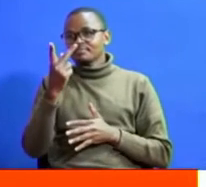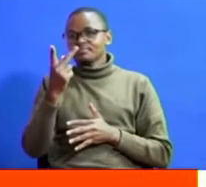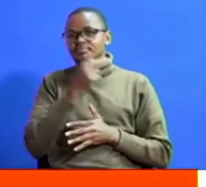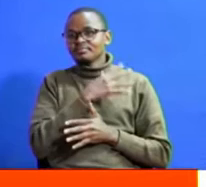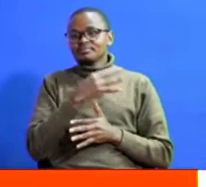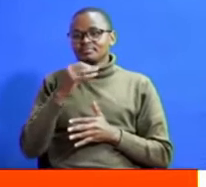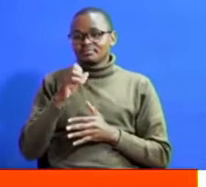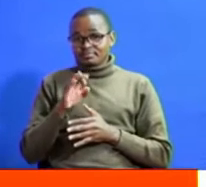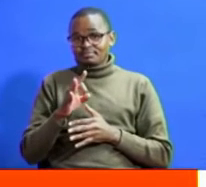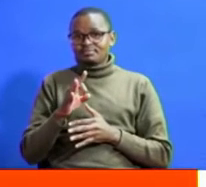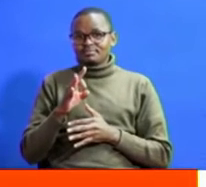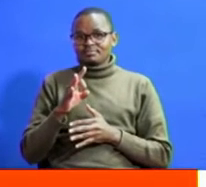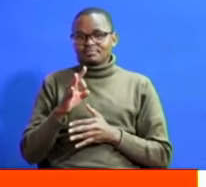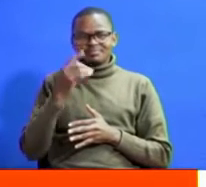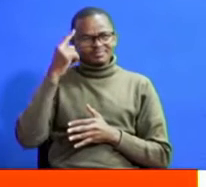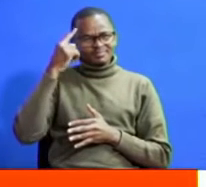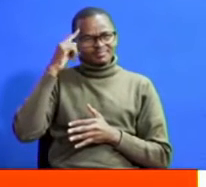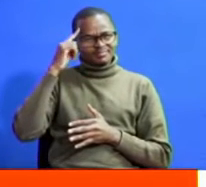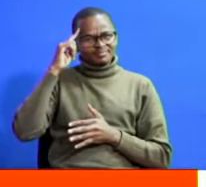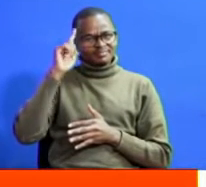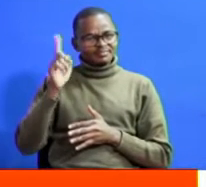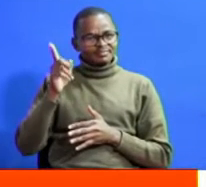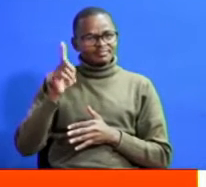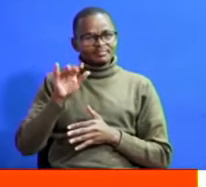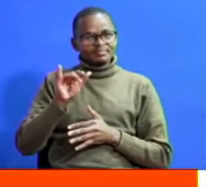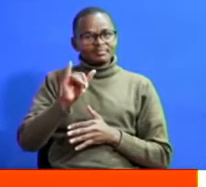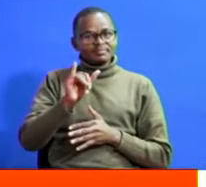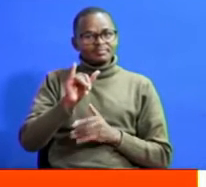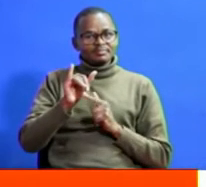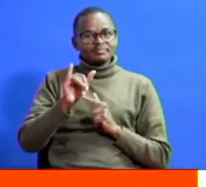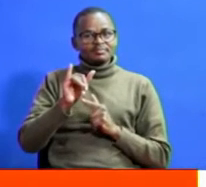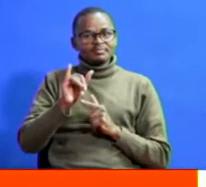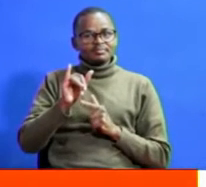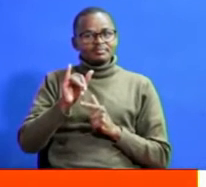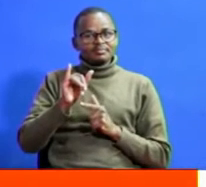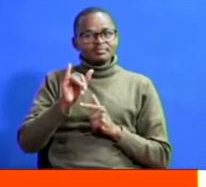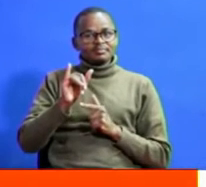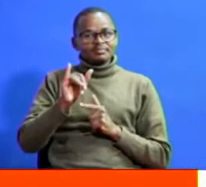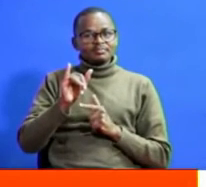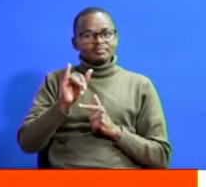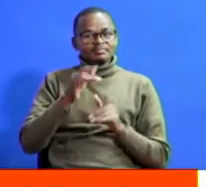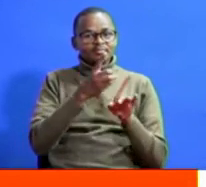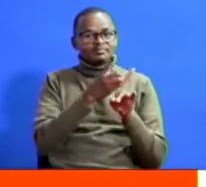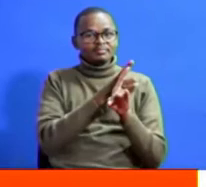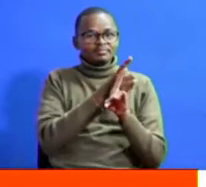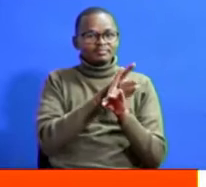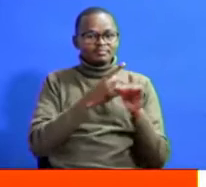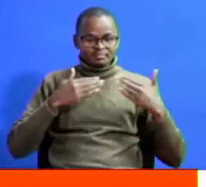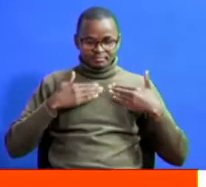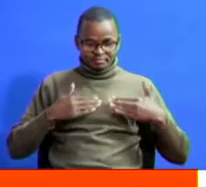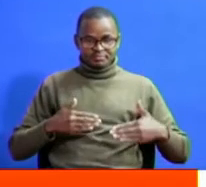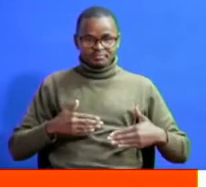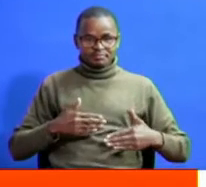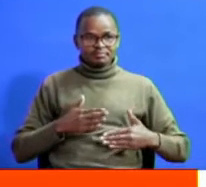And if, you know, the perception that has been created by the different bodies that does the polls on